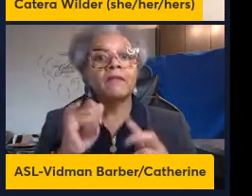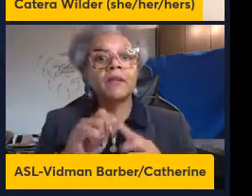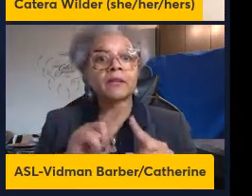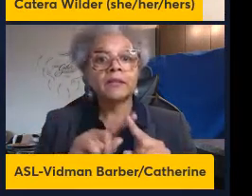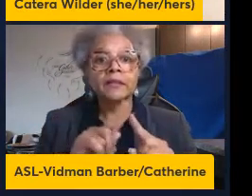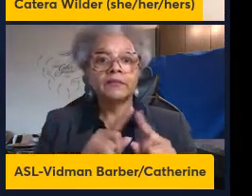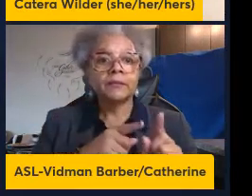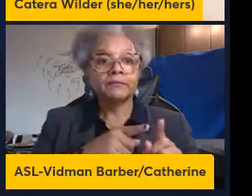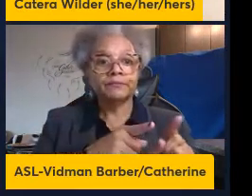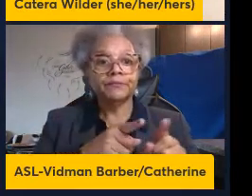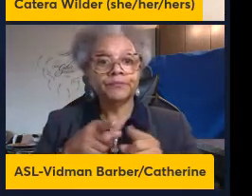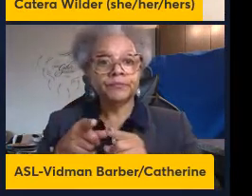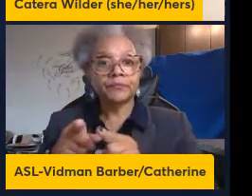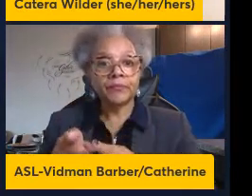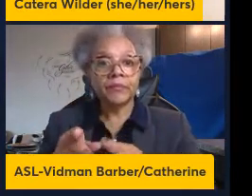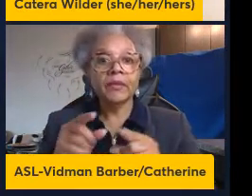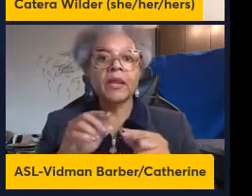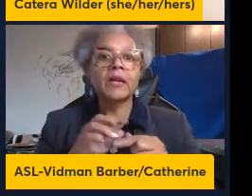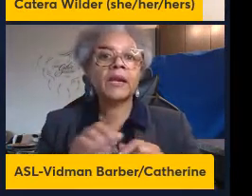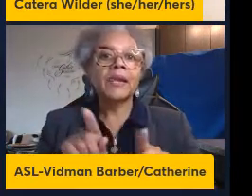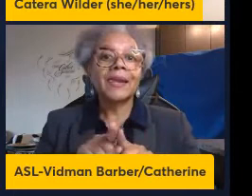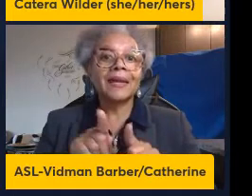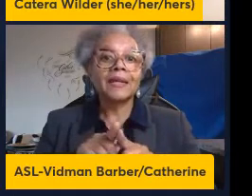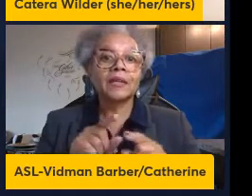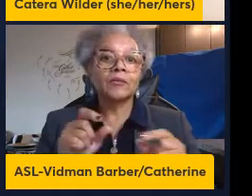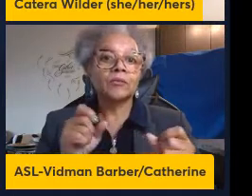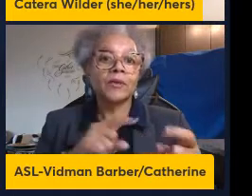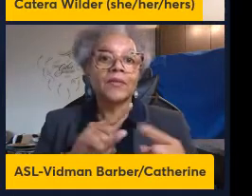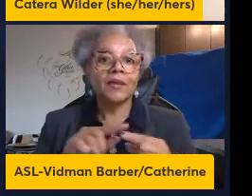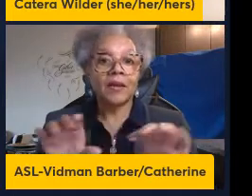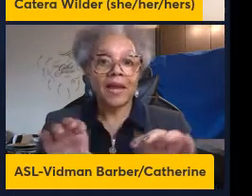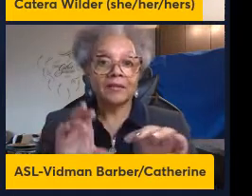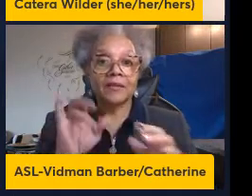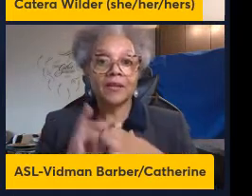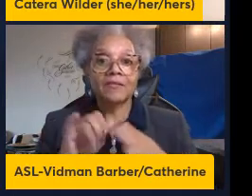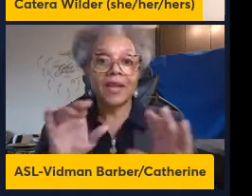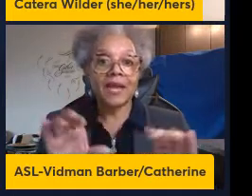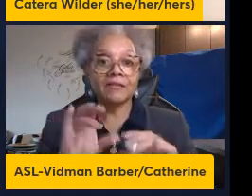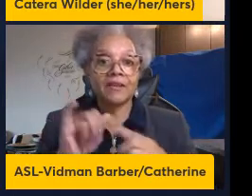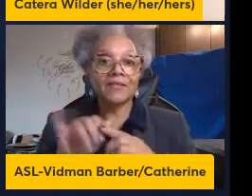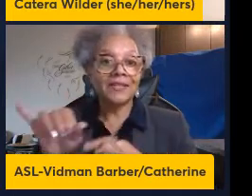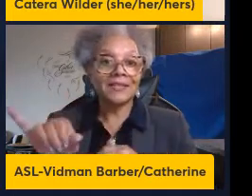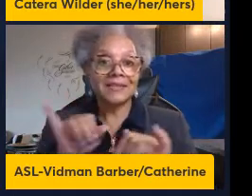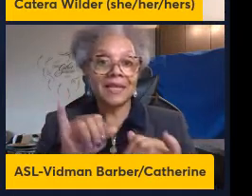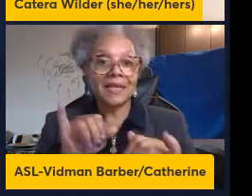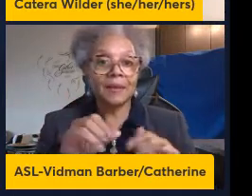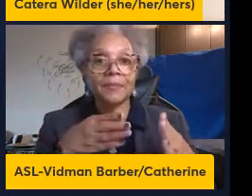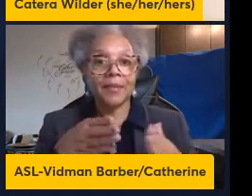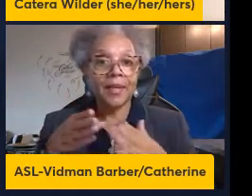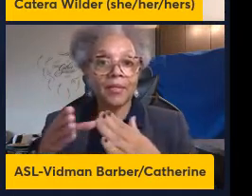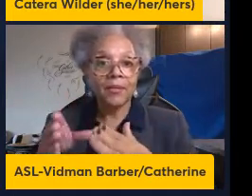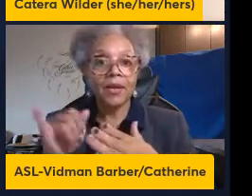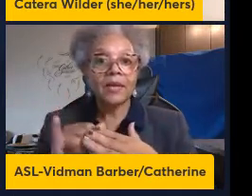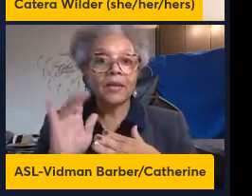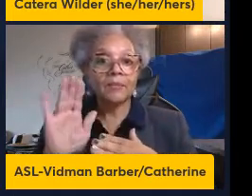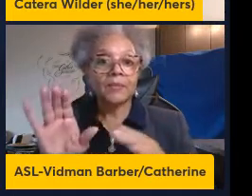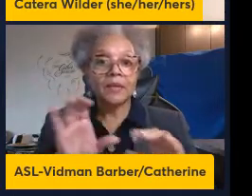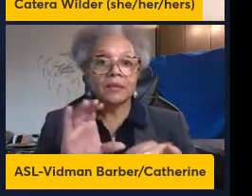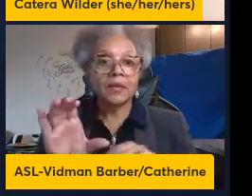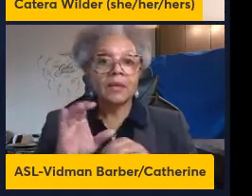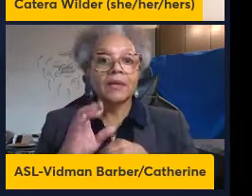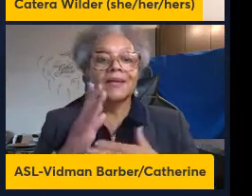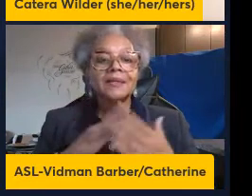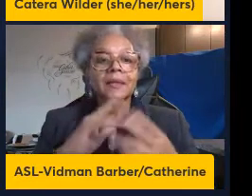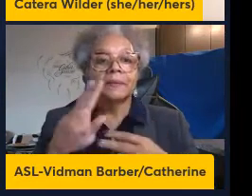do have different ligand receptors that are activated, if they activate the same pathway, it could be done so at some